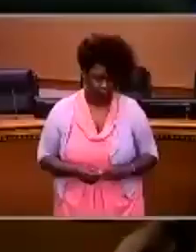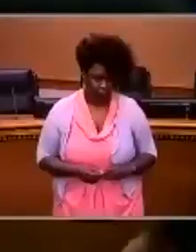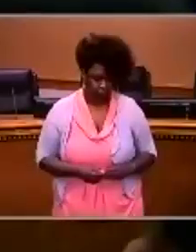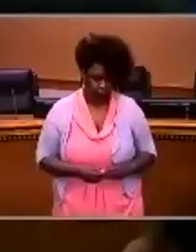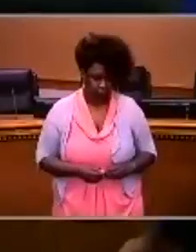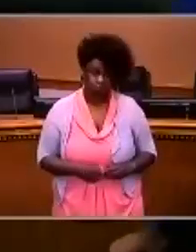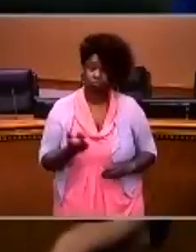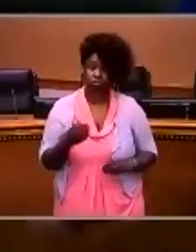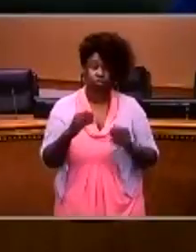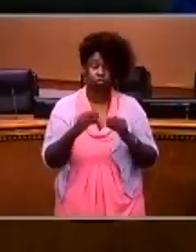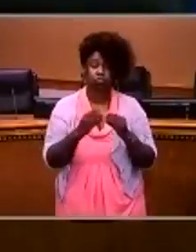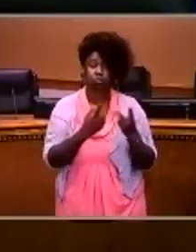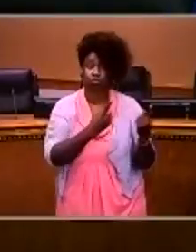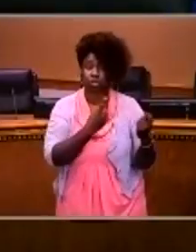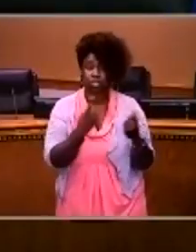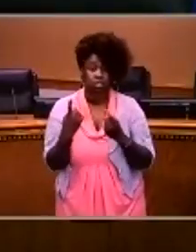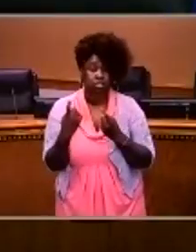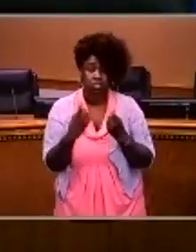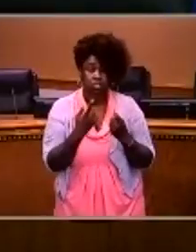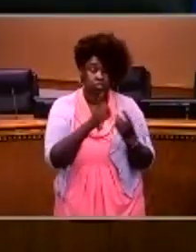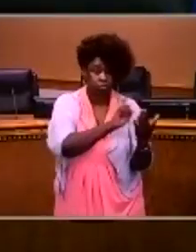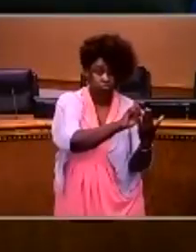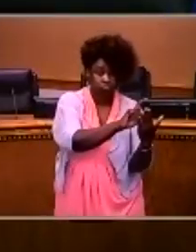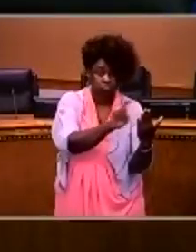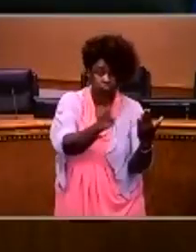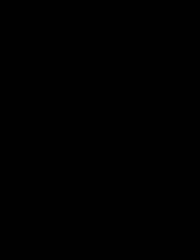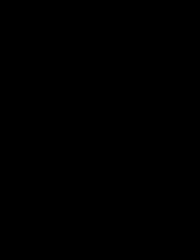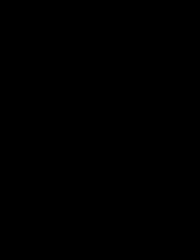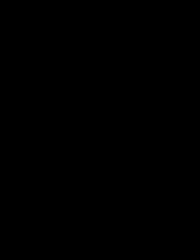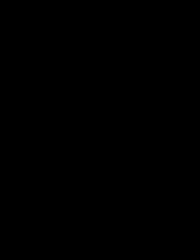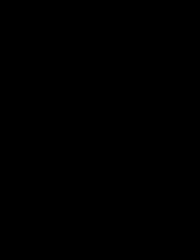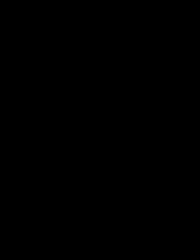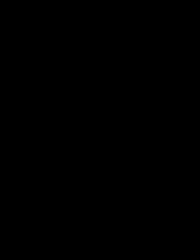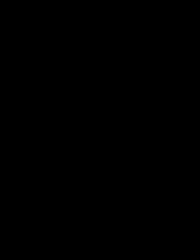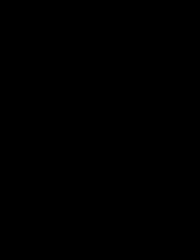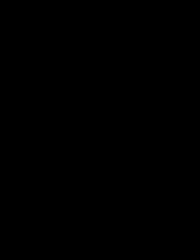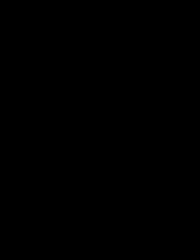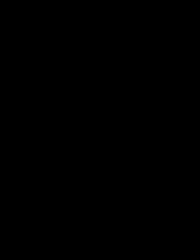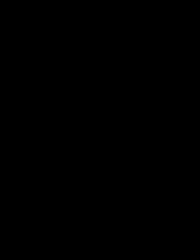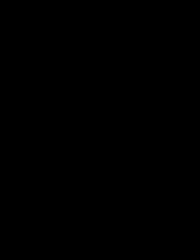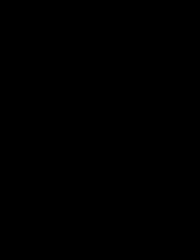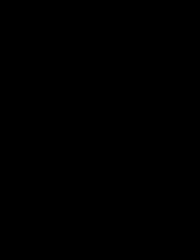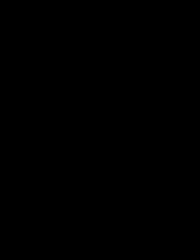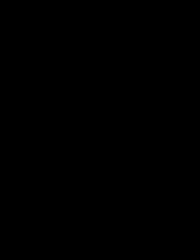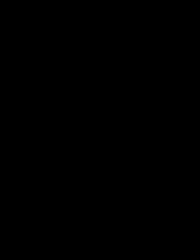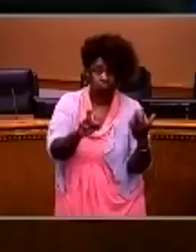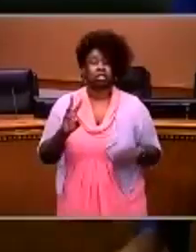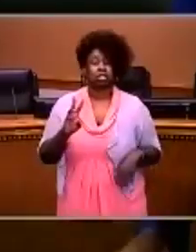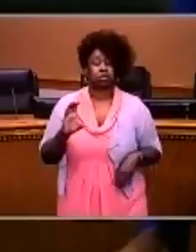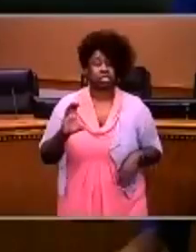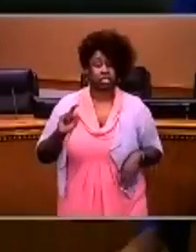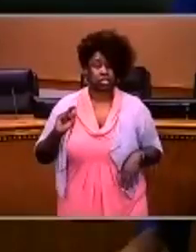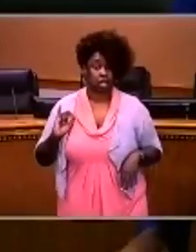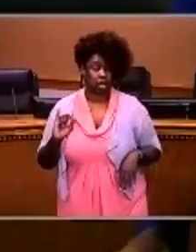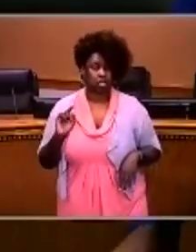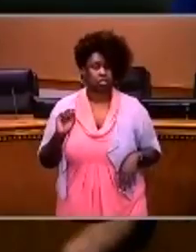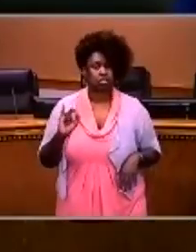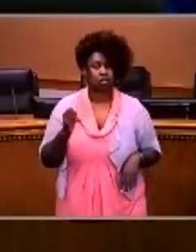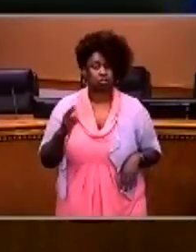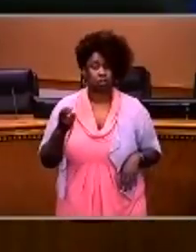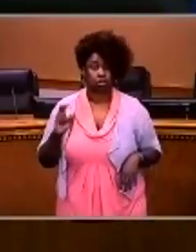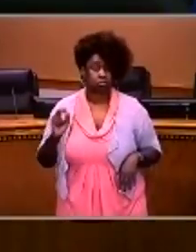Okay, any other questions, Ariana, for any of the other participants? No, thank you. Next up, WCTI, Tyler